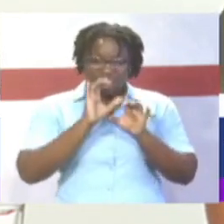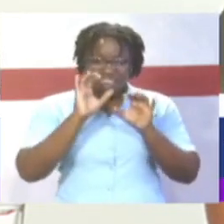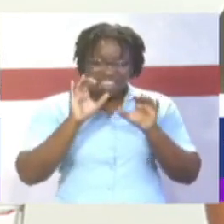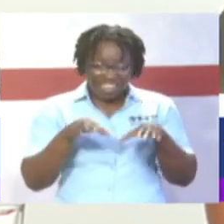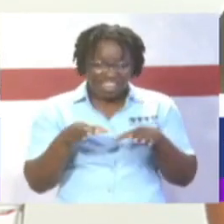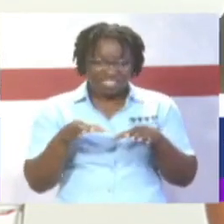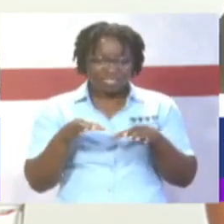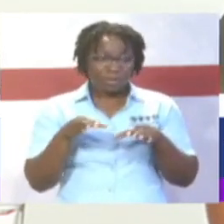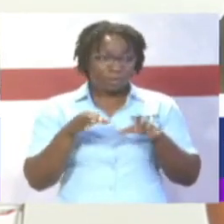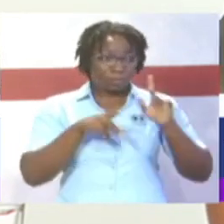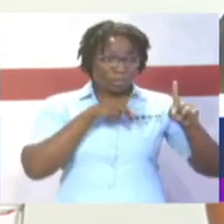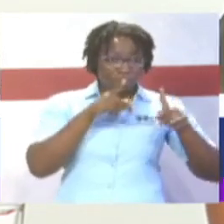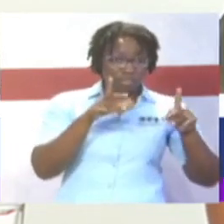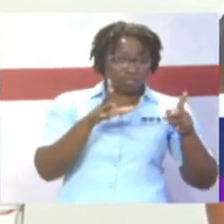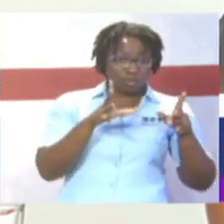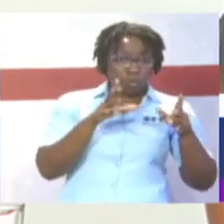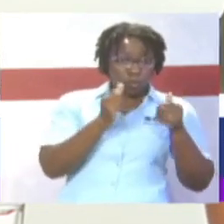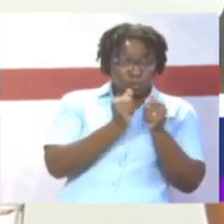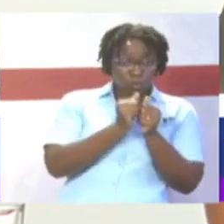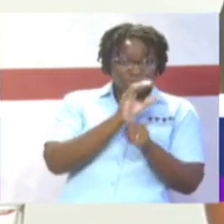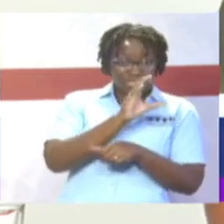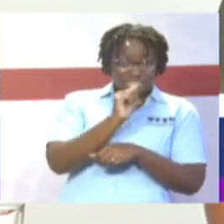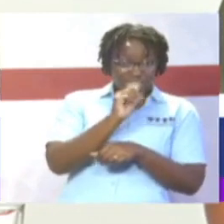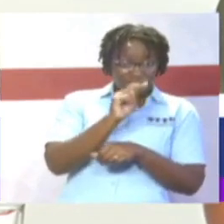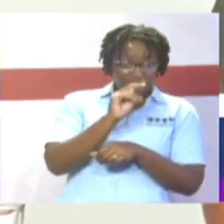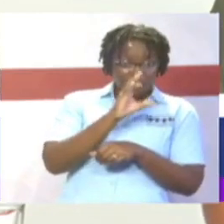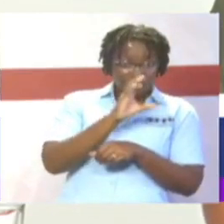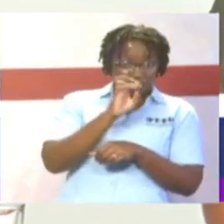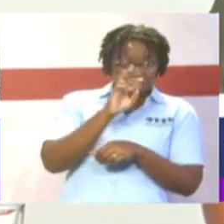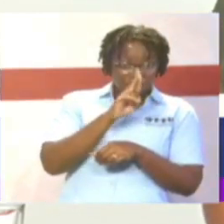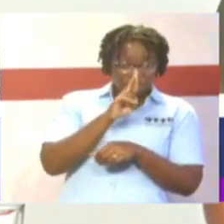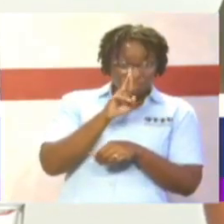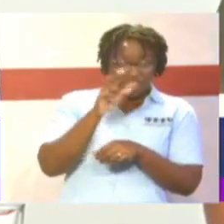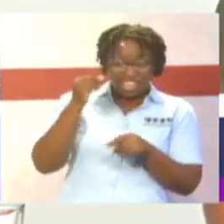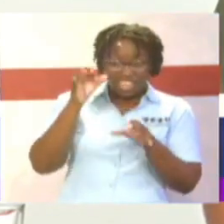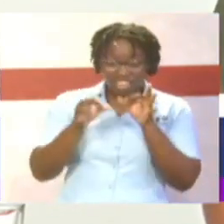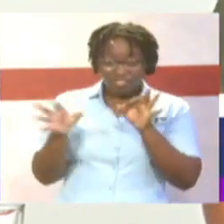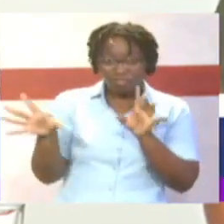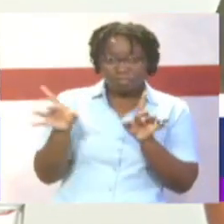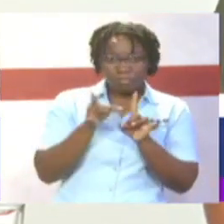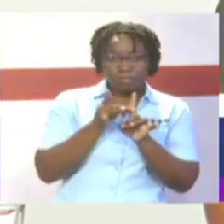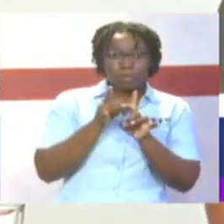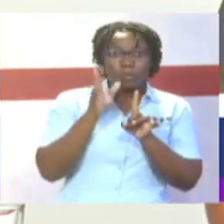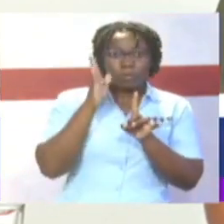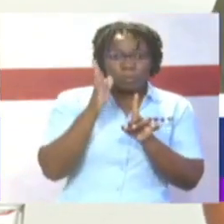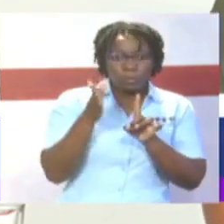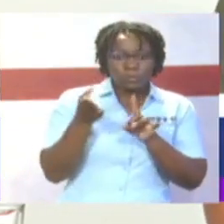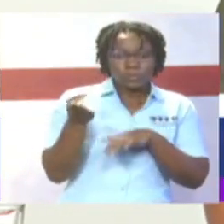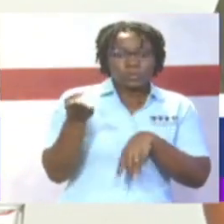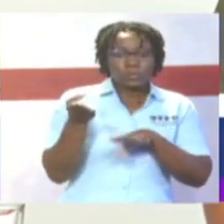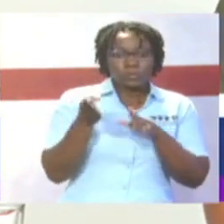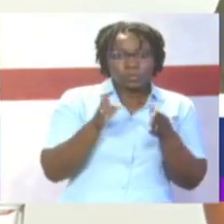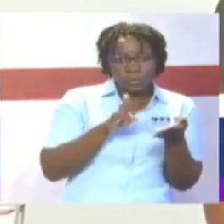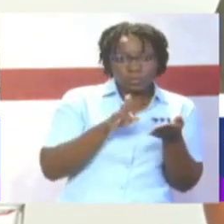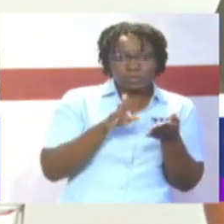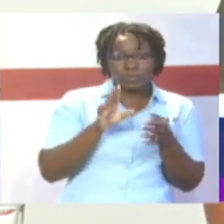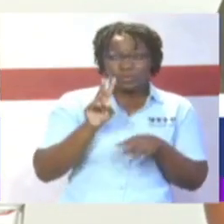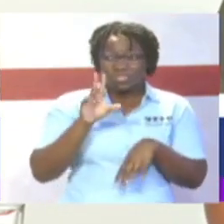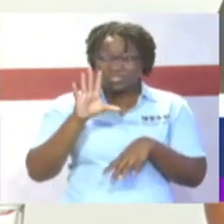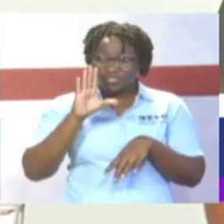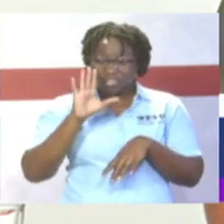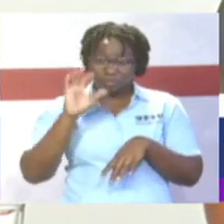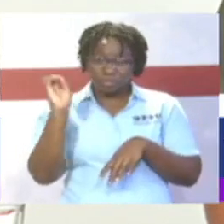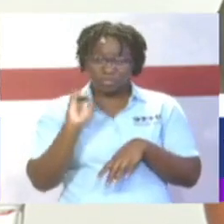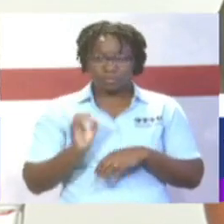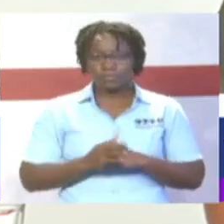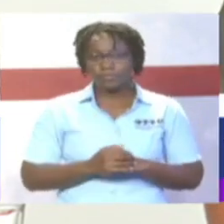cancer patients, the high-risk group. This vaccine allows your body to have a jump start on recognizing the virus,